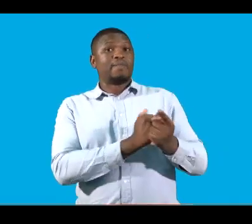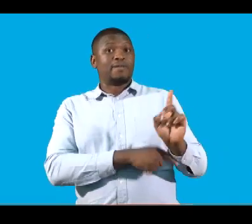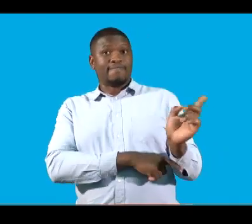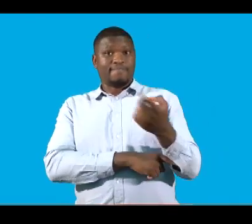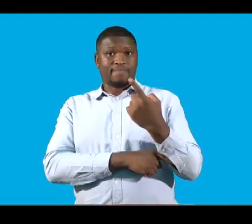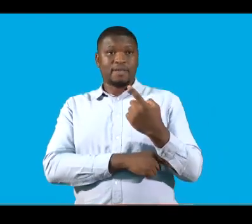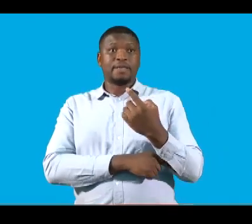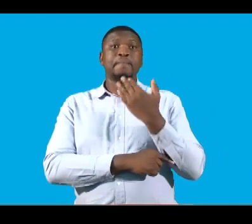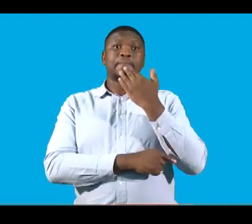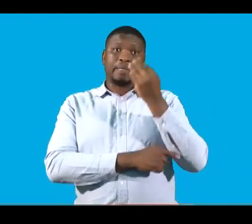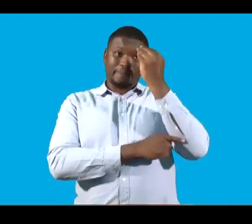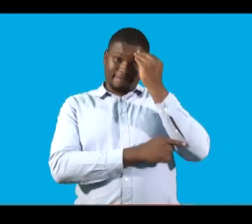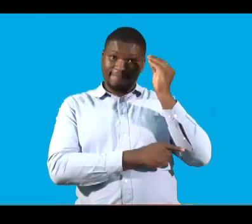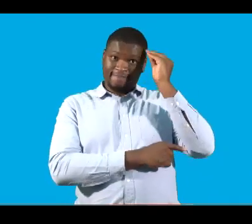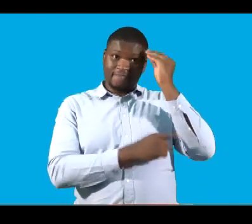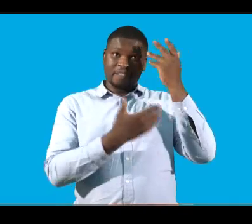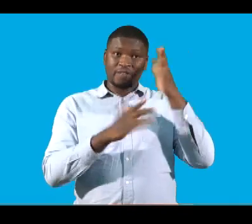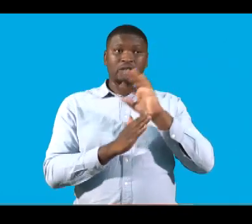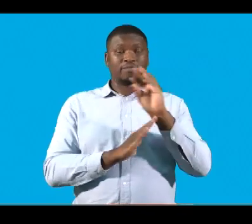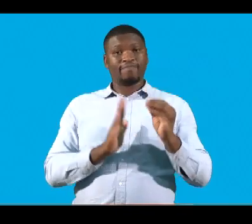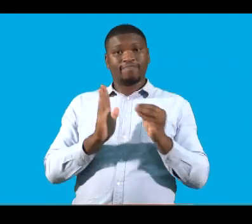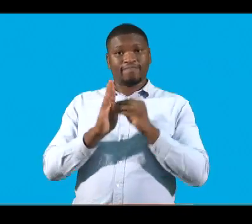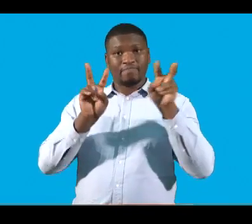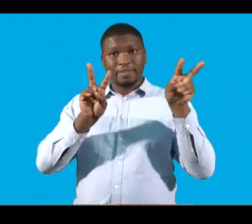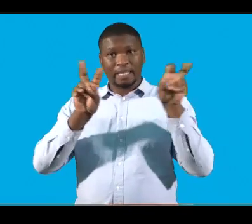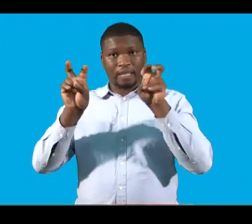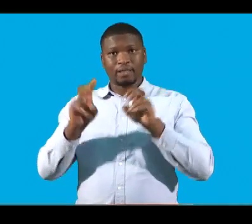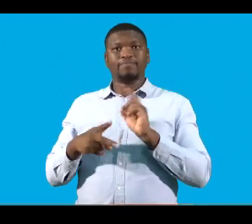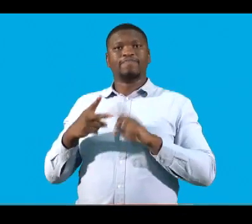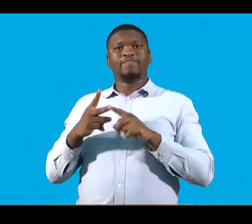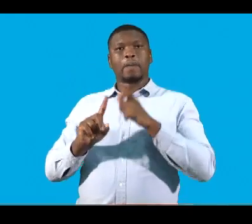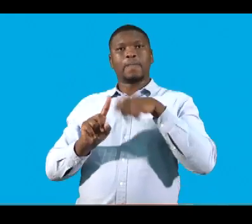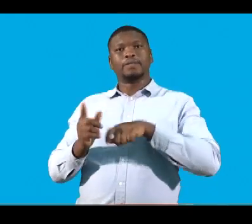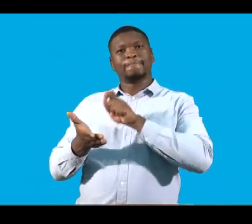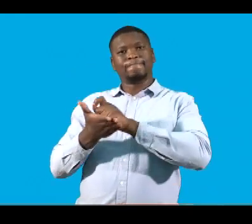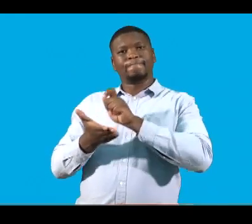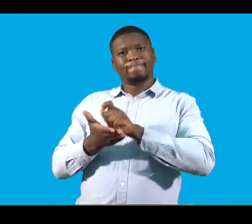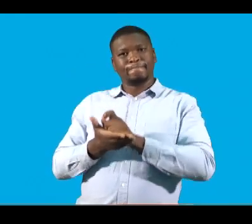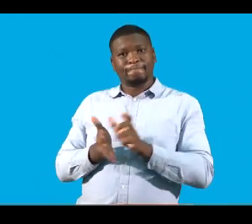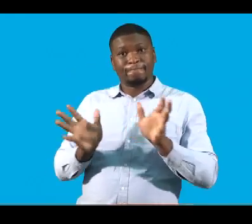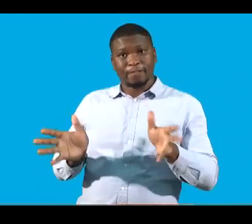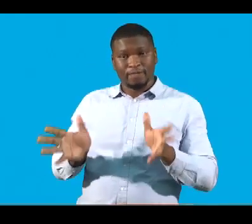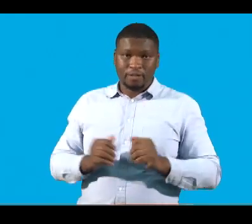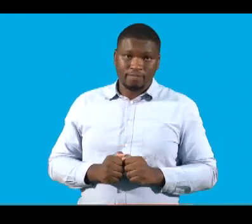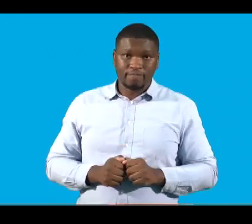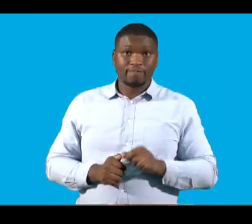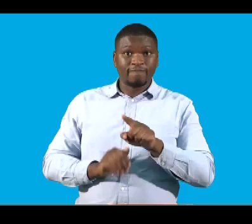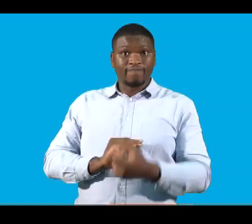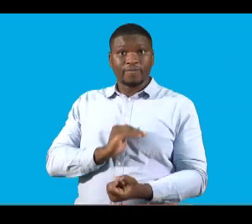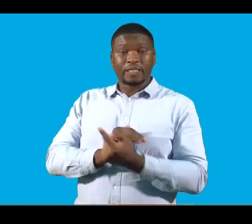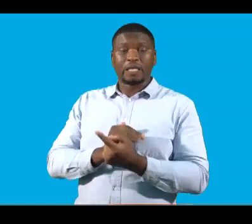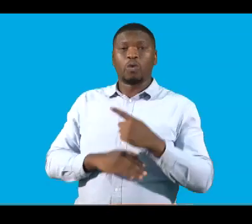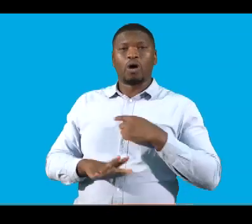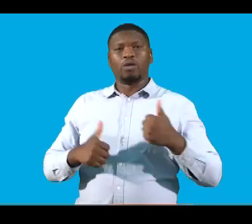have inserted the title of the novel as well as the author. This is